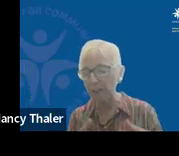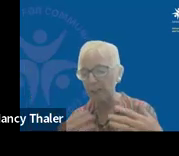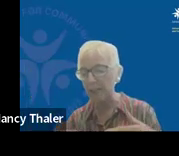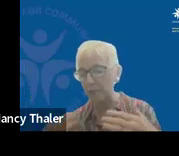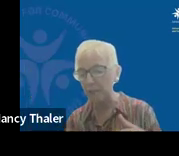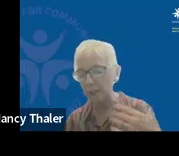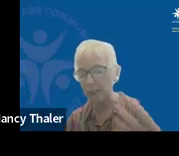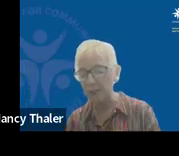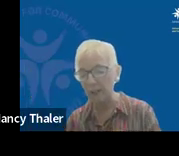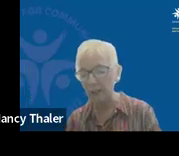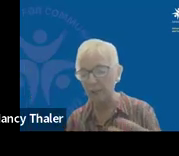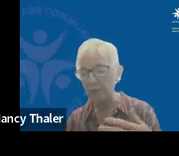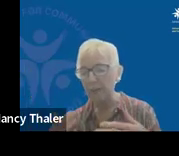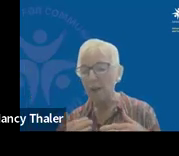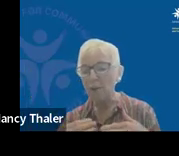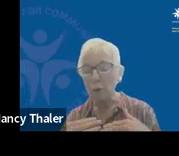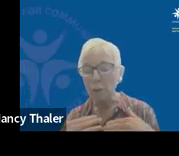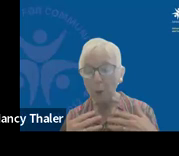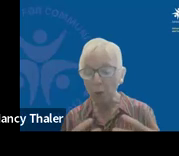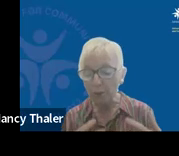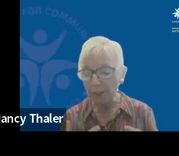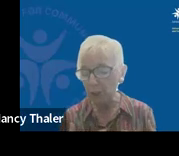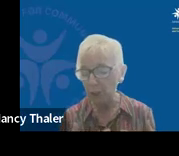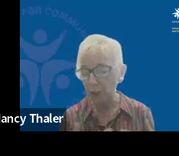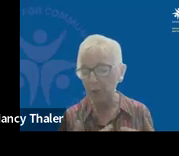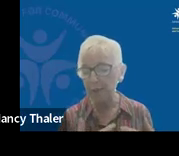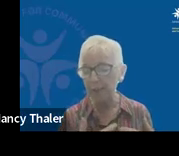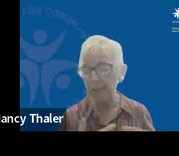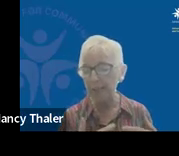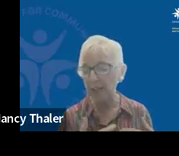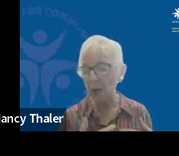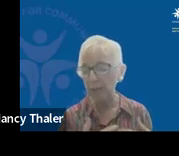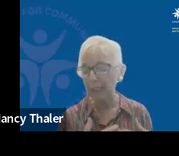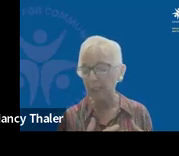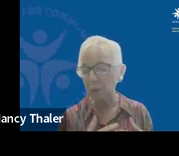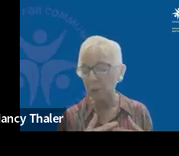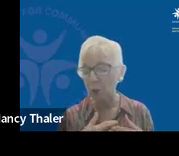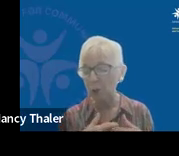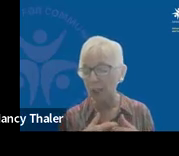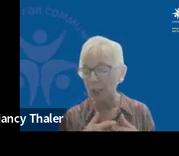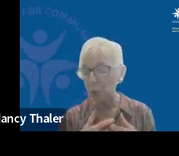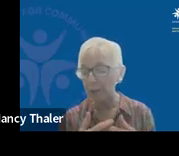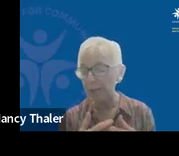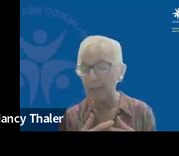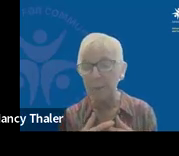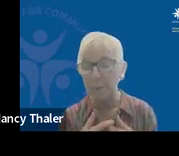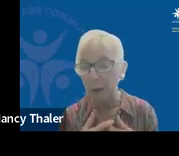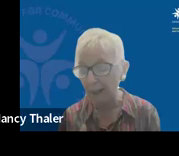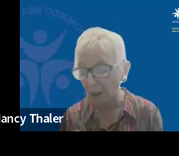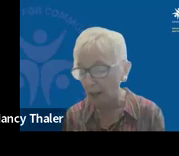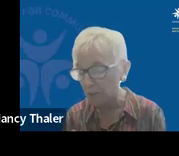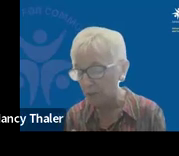one feeds information to the other. For both of these groups, the state is obligated to post on its